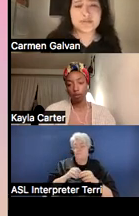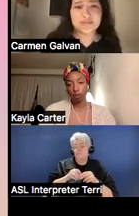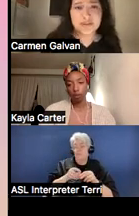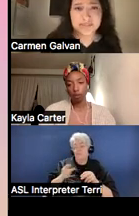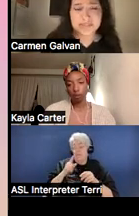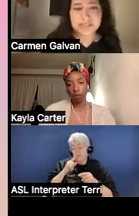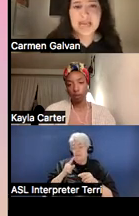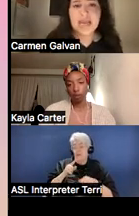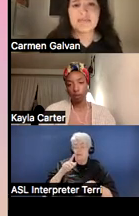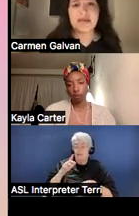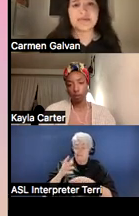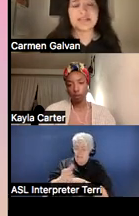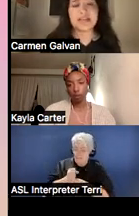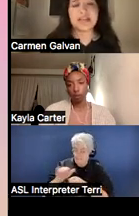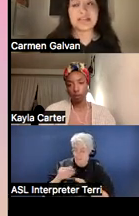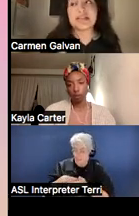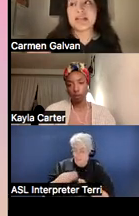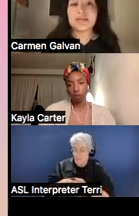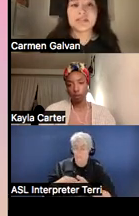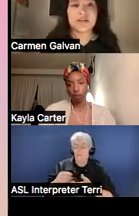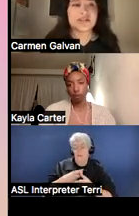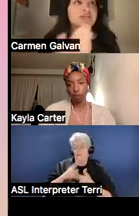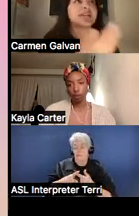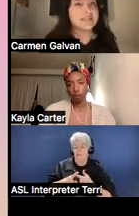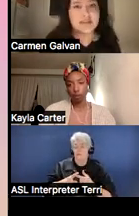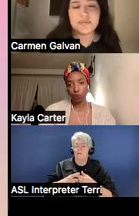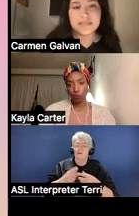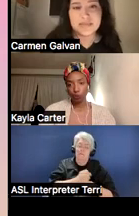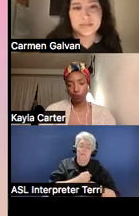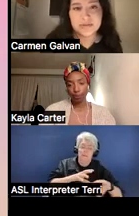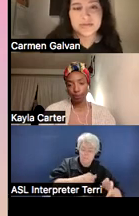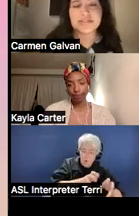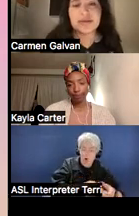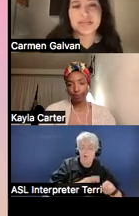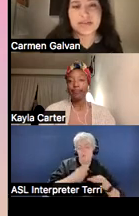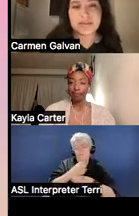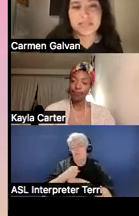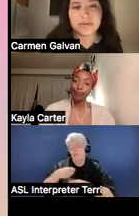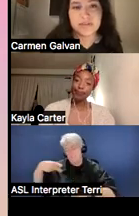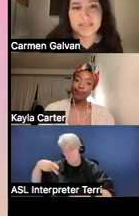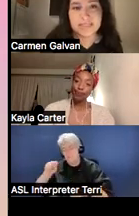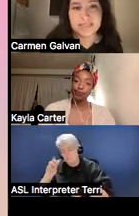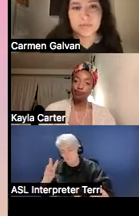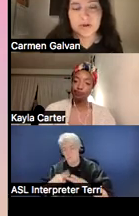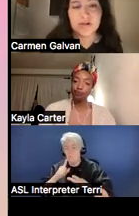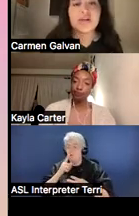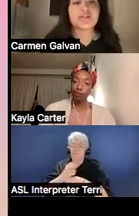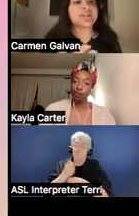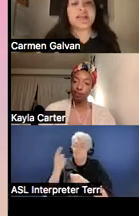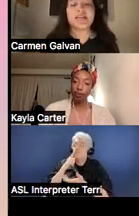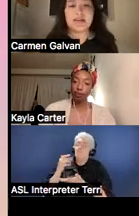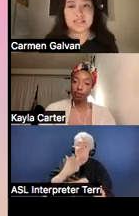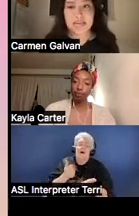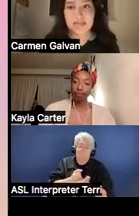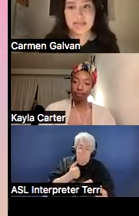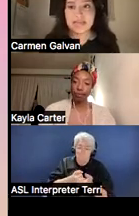some of those funds and be able to get things like massages or get a PSW or somebody to come in to provide that support so that